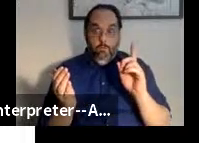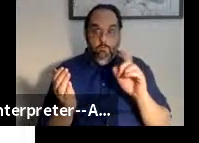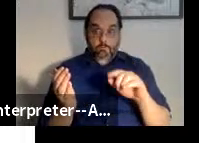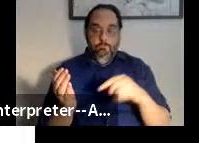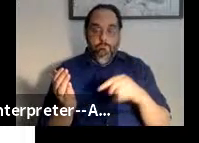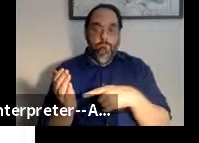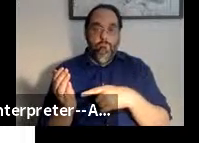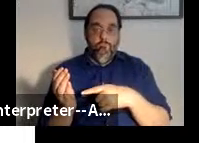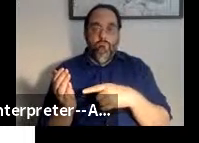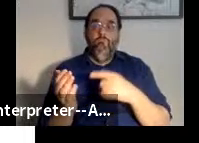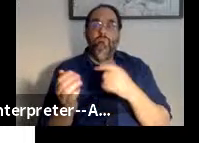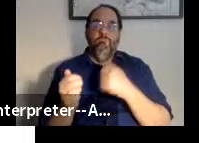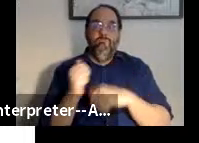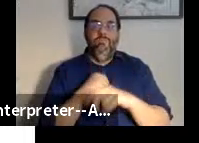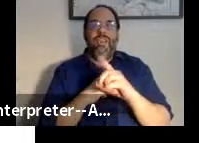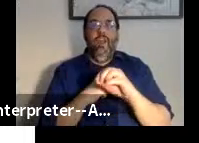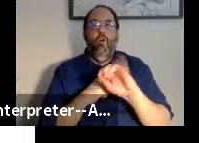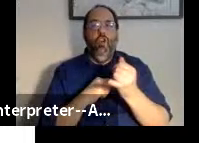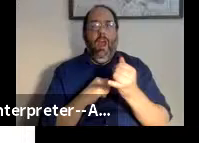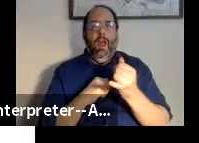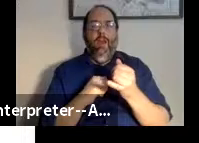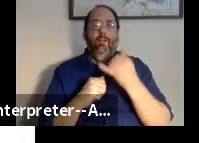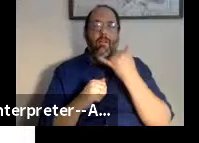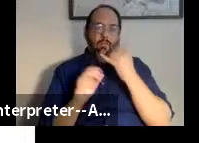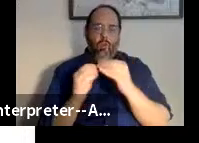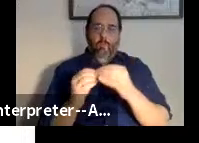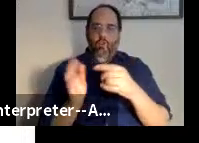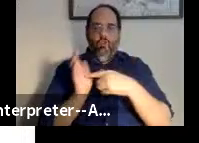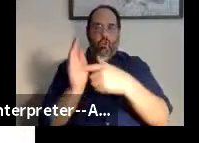safe harbor with the Department of Justice. And again, their phone numbers